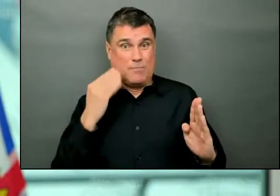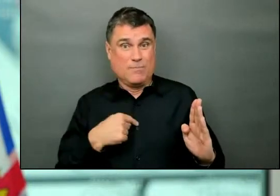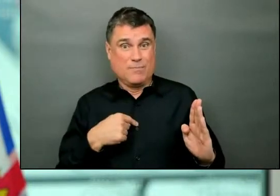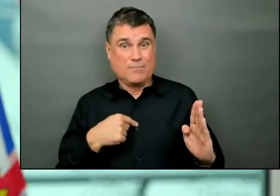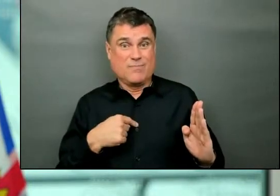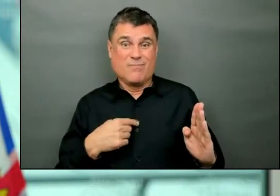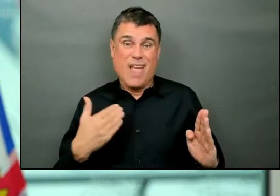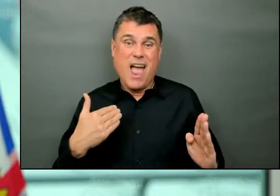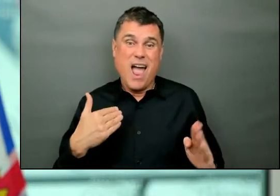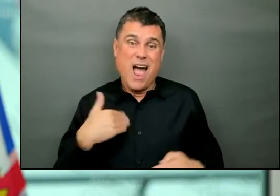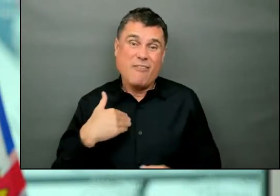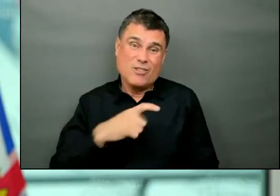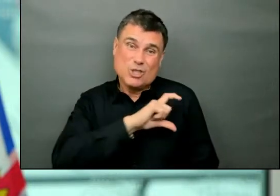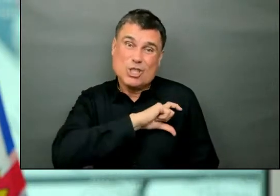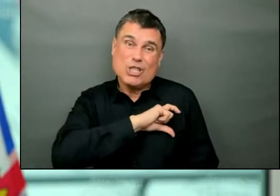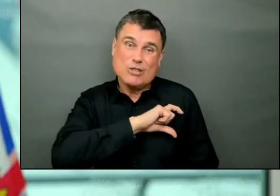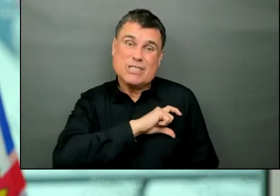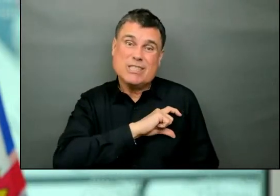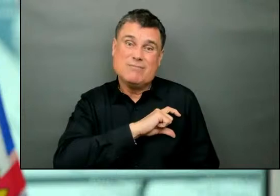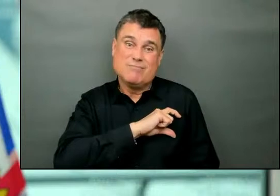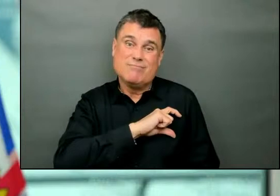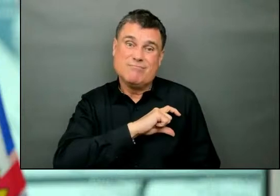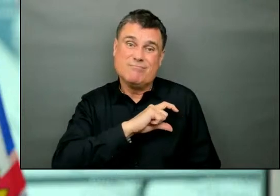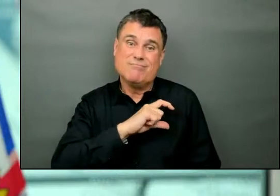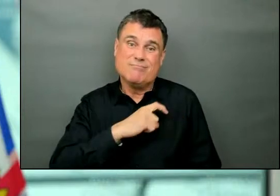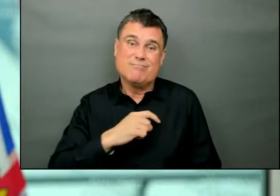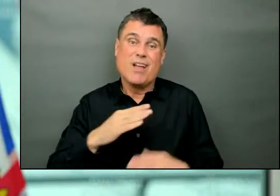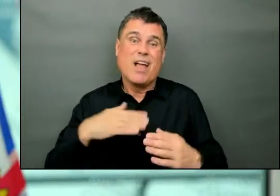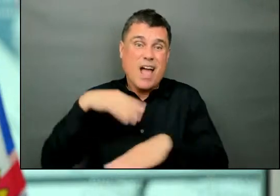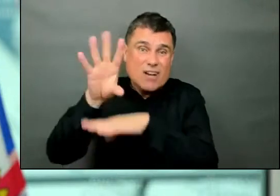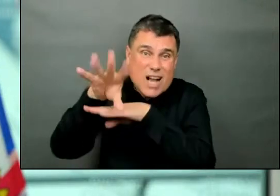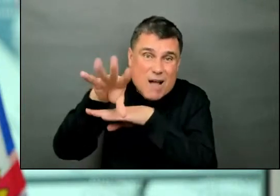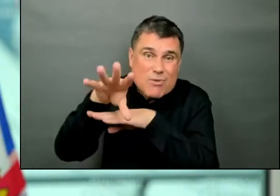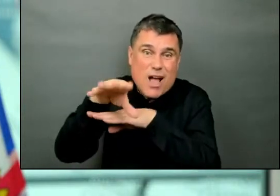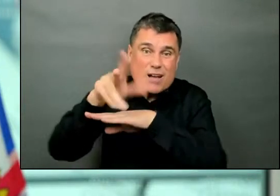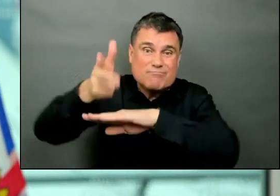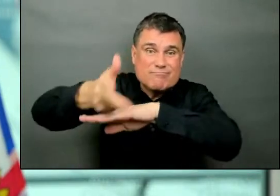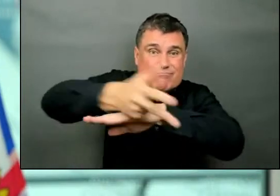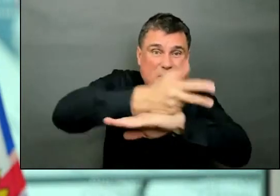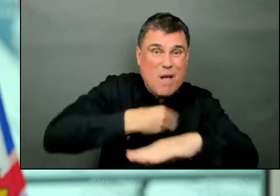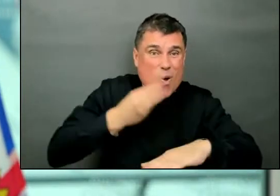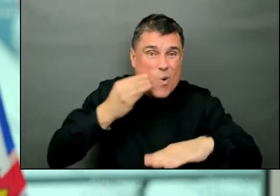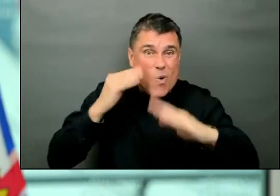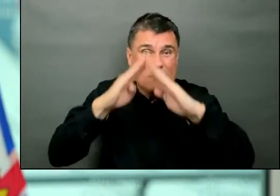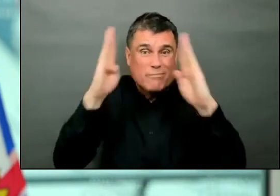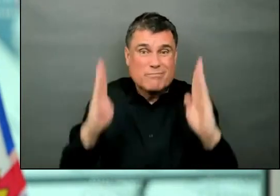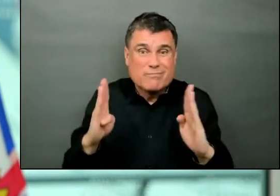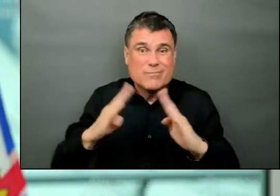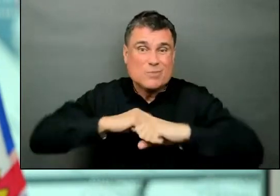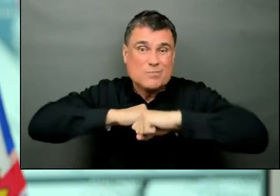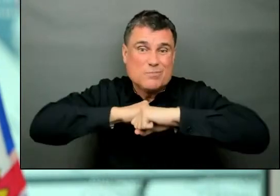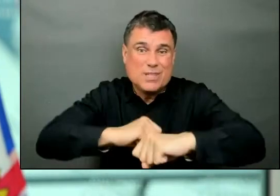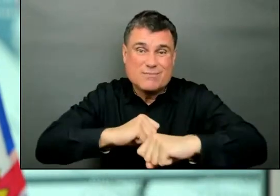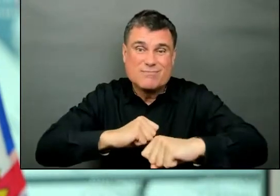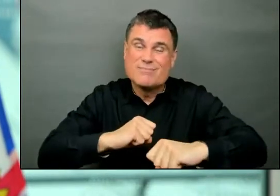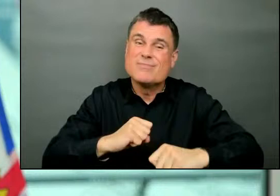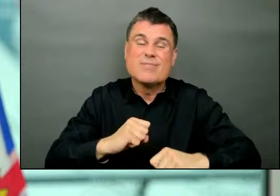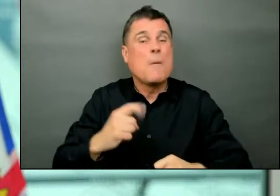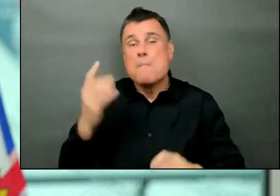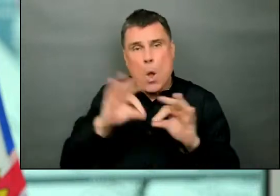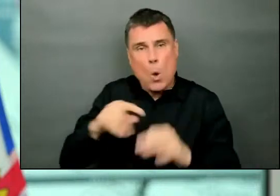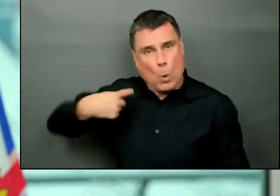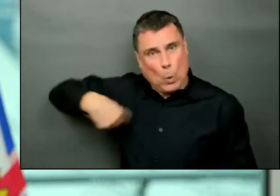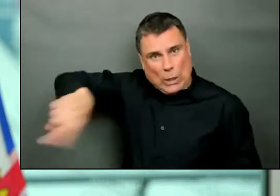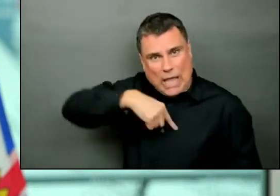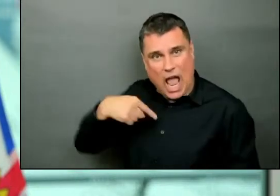sure that I check in with people. We support each other, and it really is not